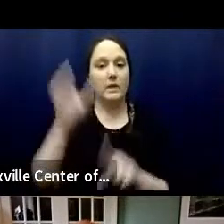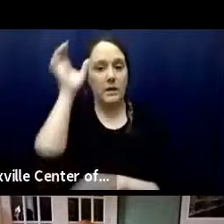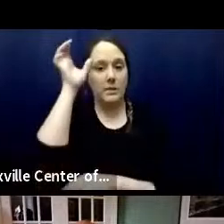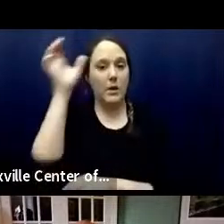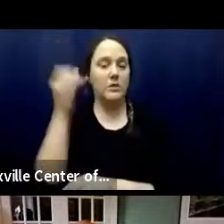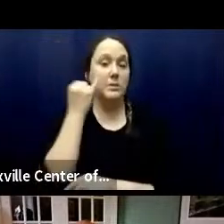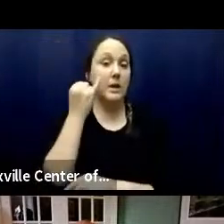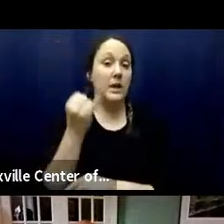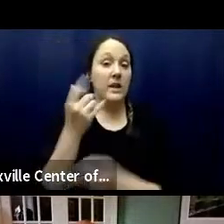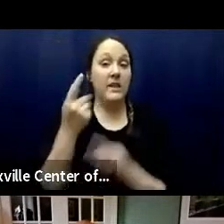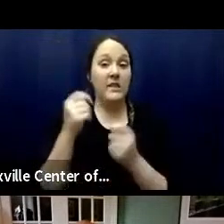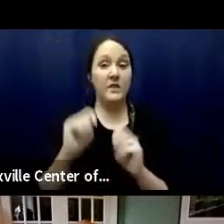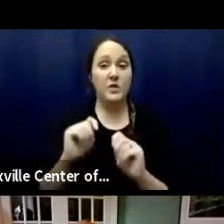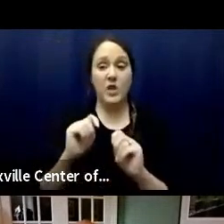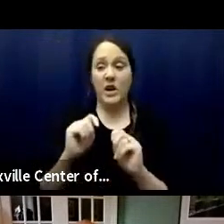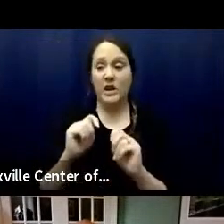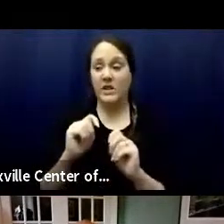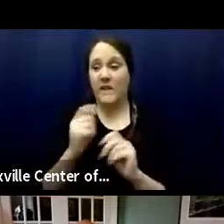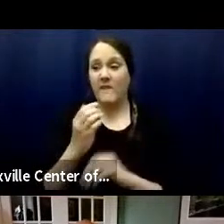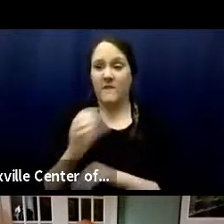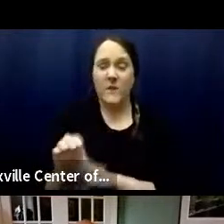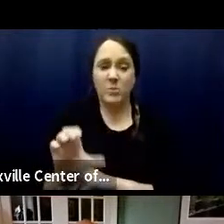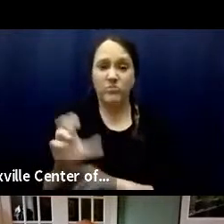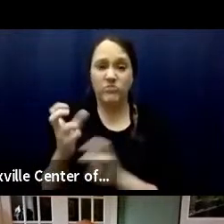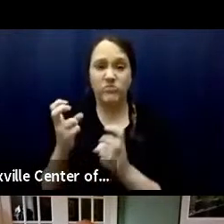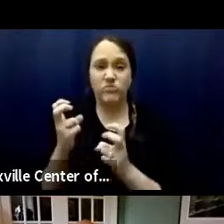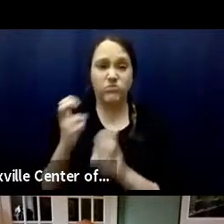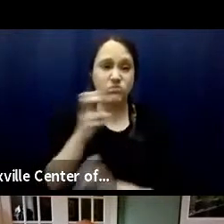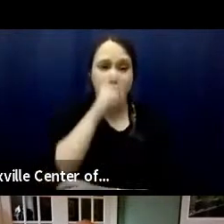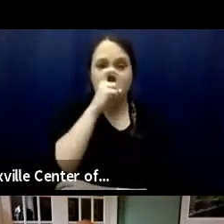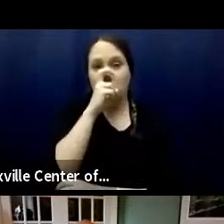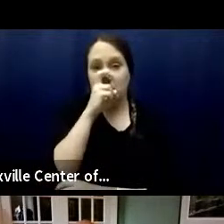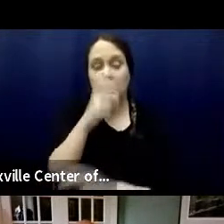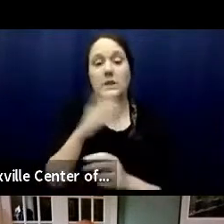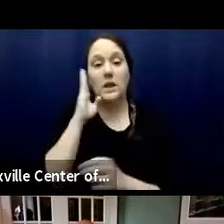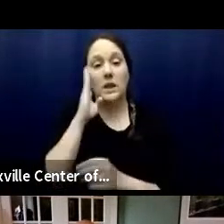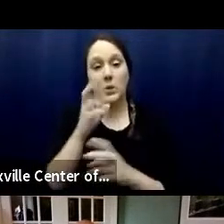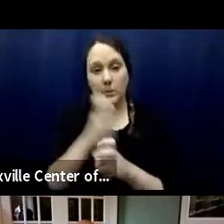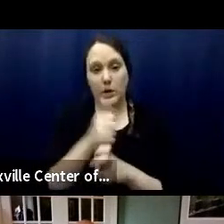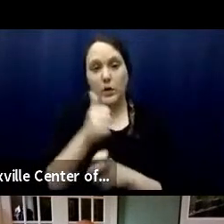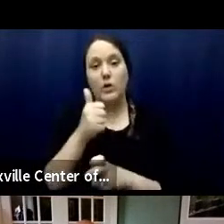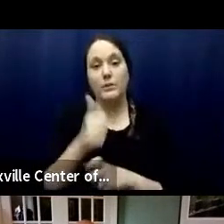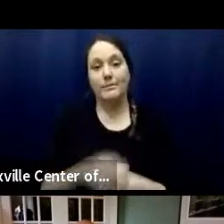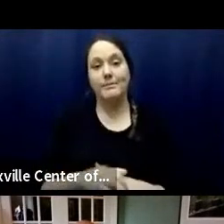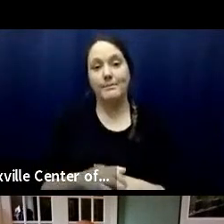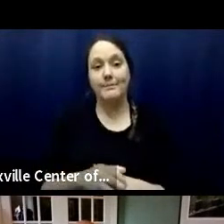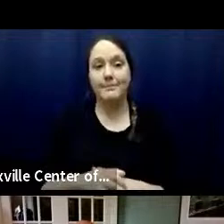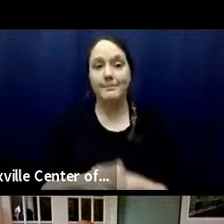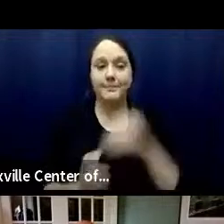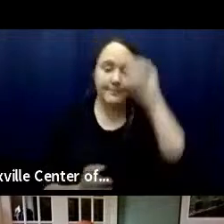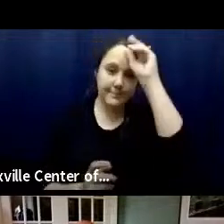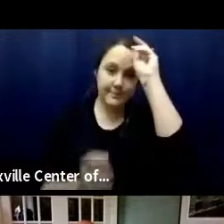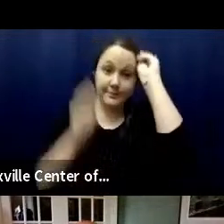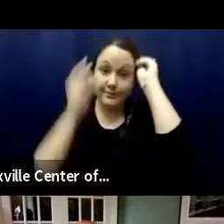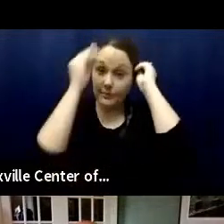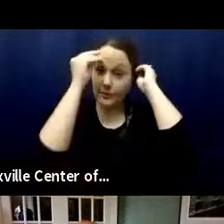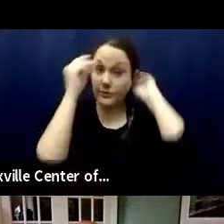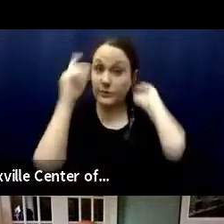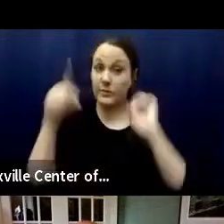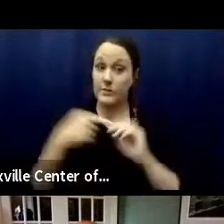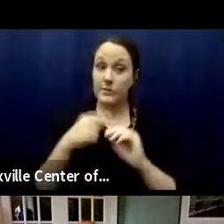to clamp down, the harder you try to clamp down, really the more difficult it's going to be. Thoughts about